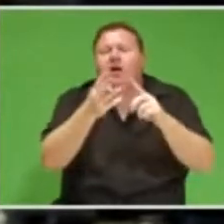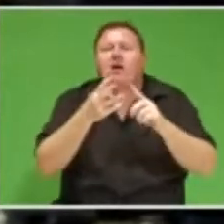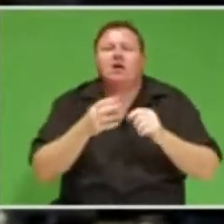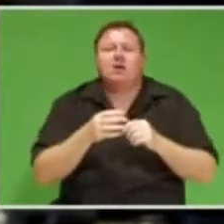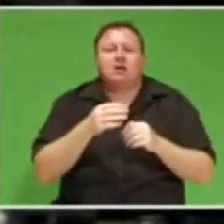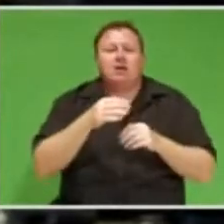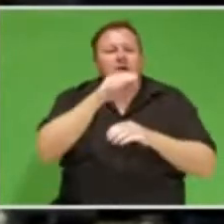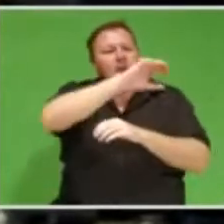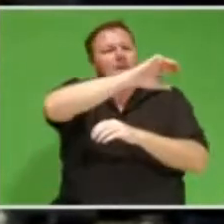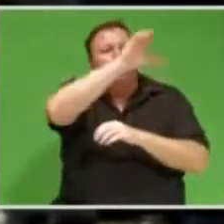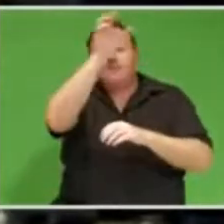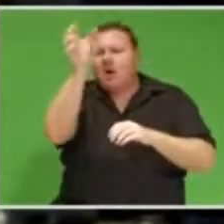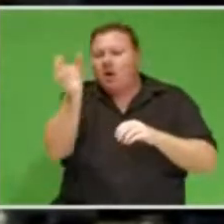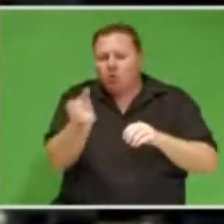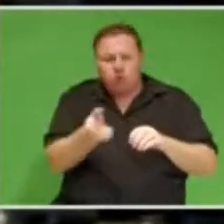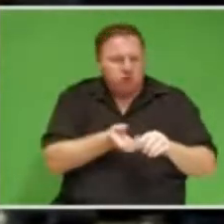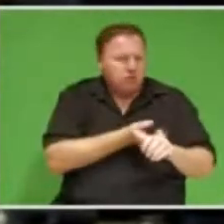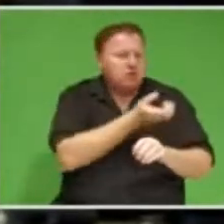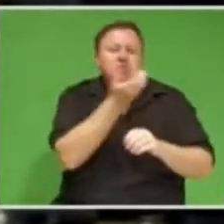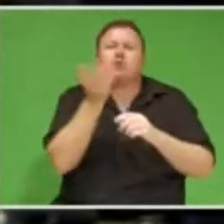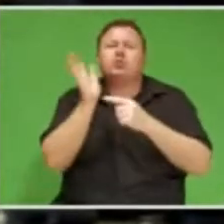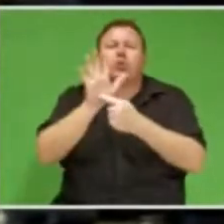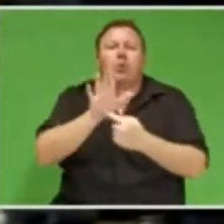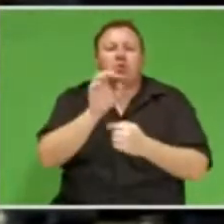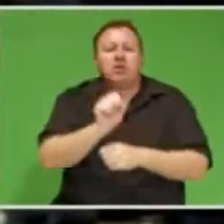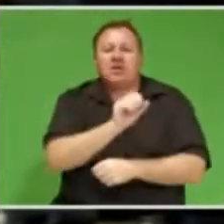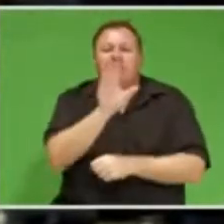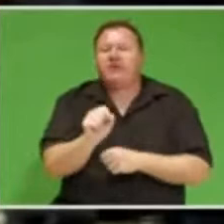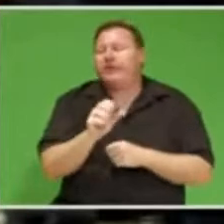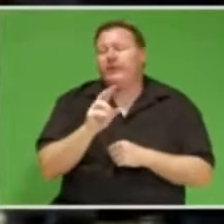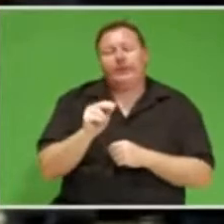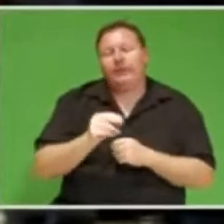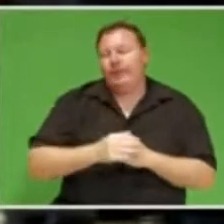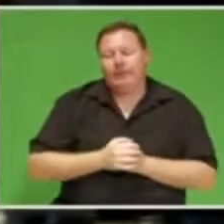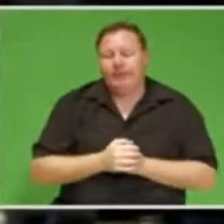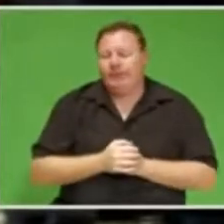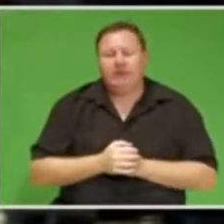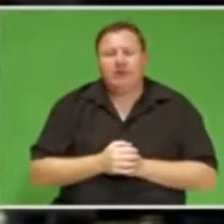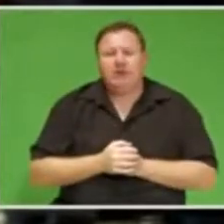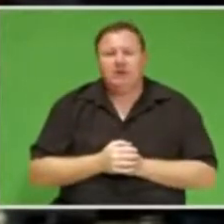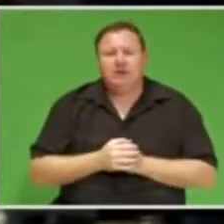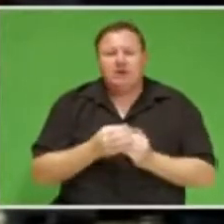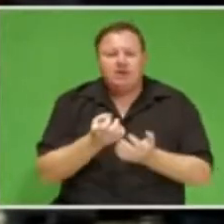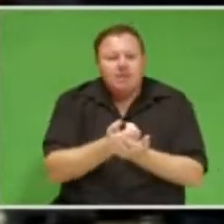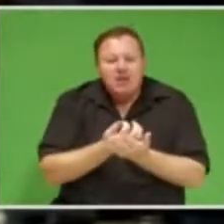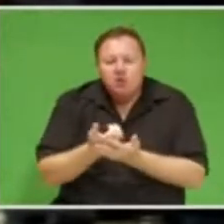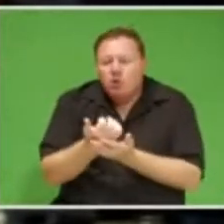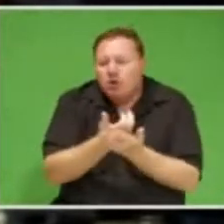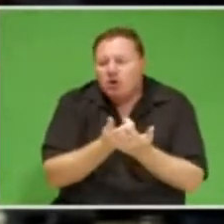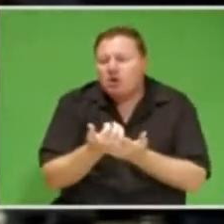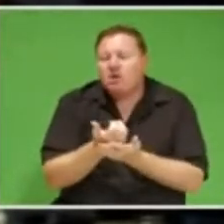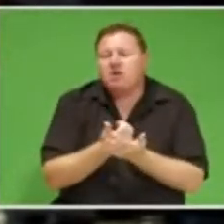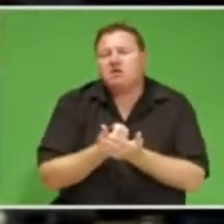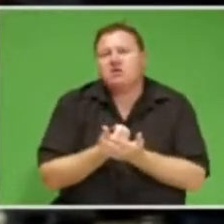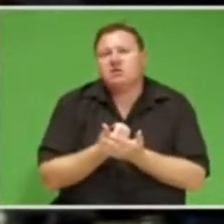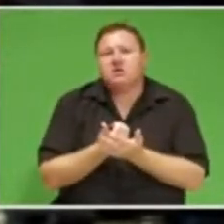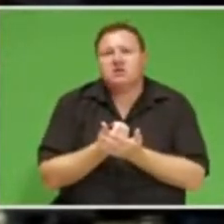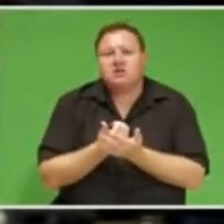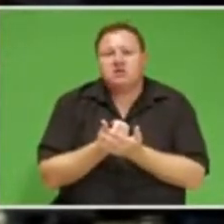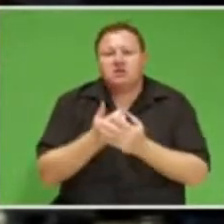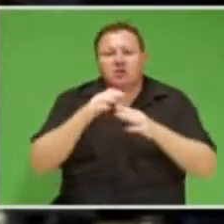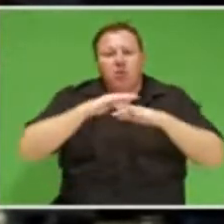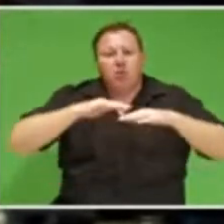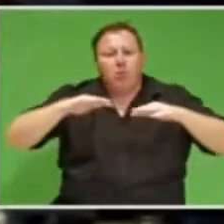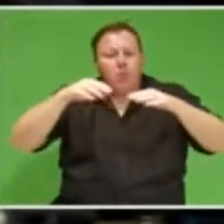the boundaries of our land. We are not defined by the minerals under our